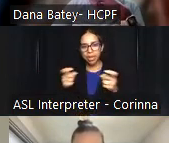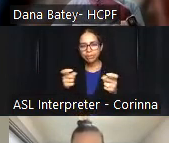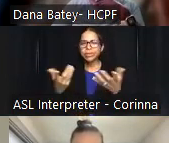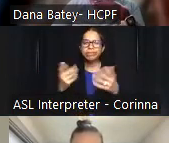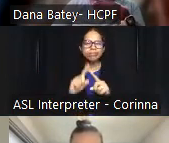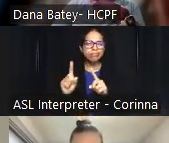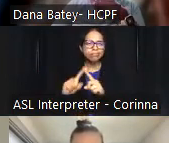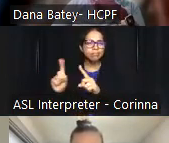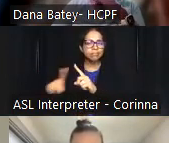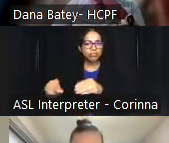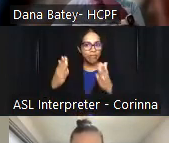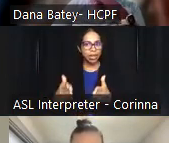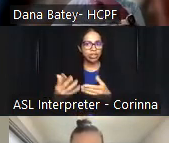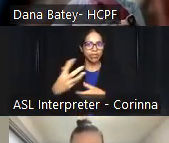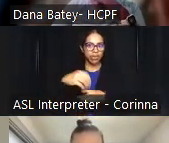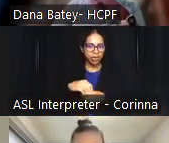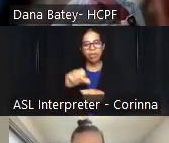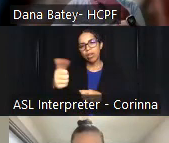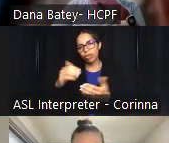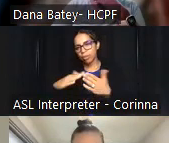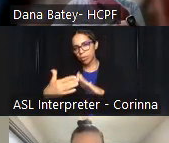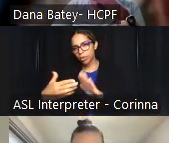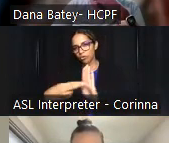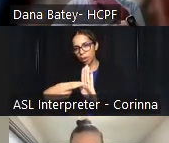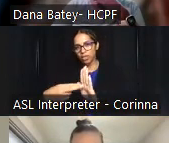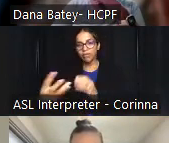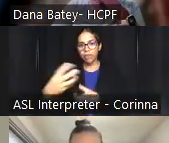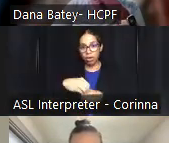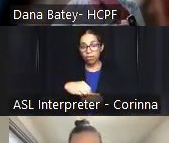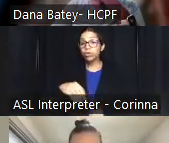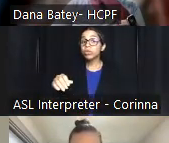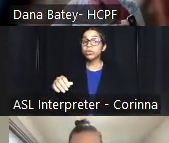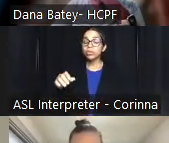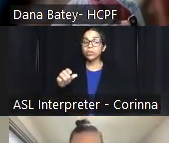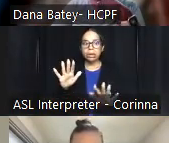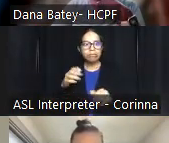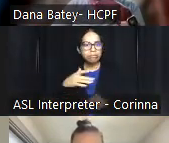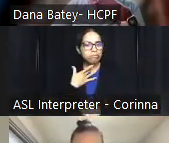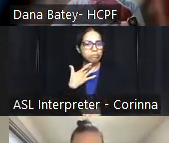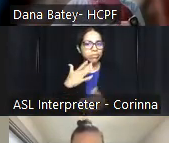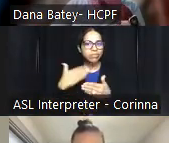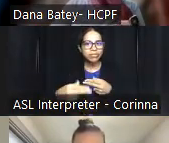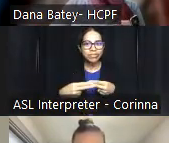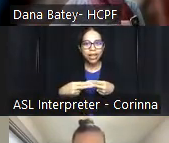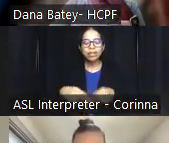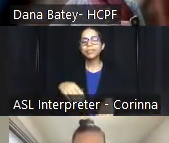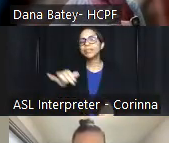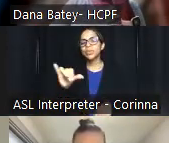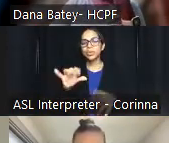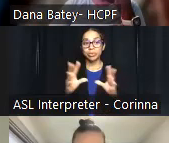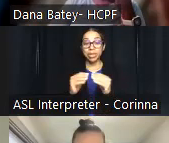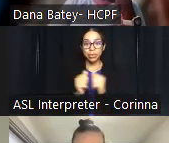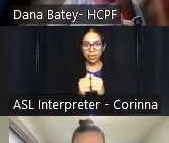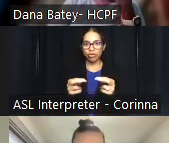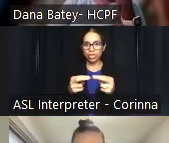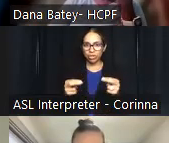community partners. We also meet with the regional program, the regional program improvement